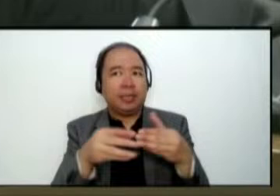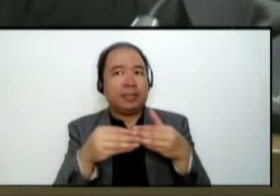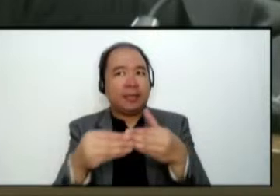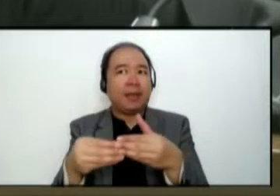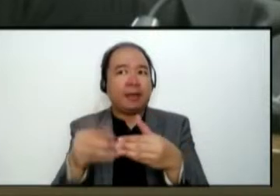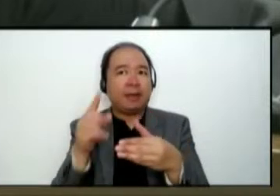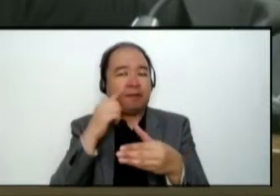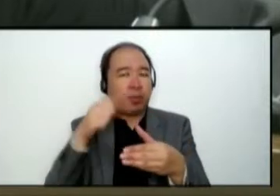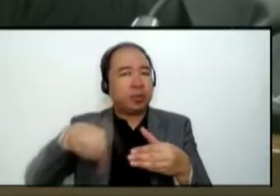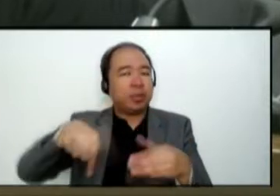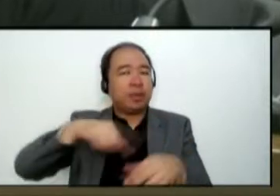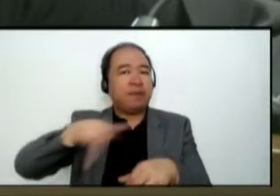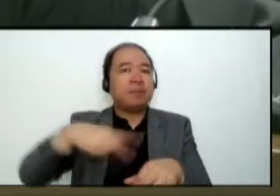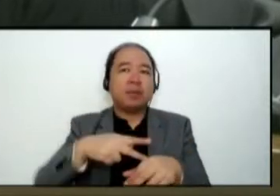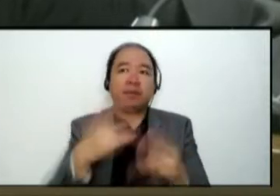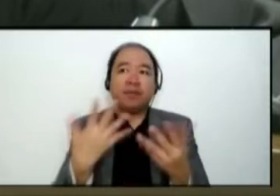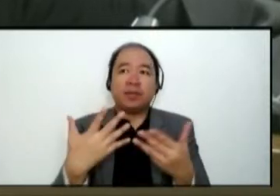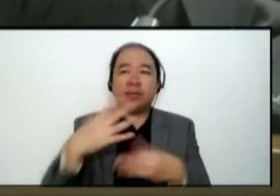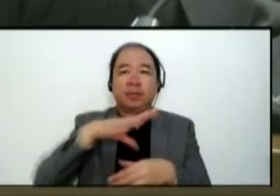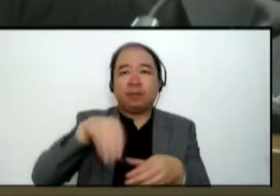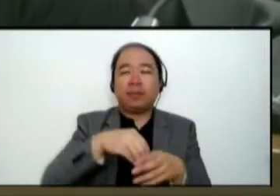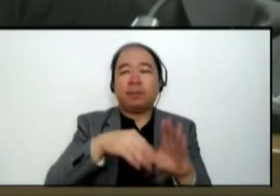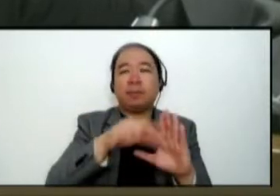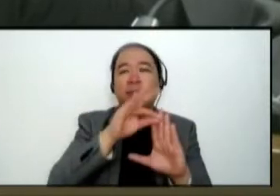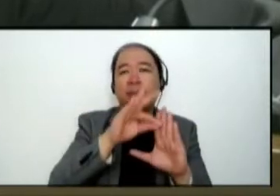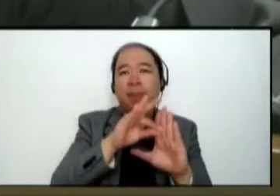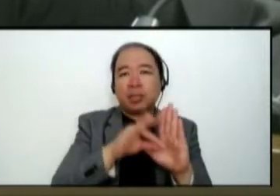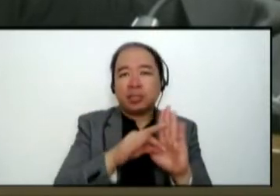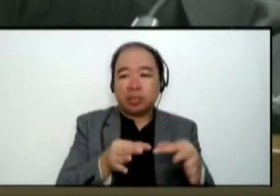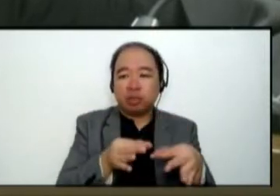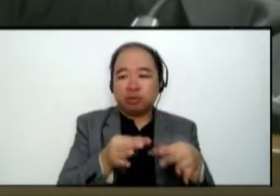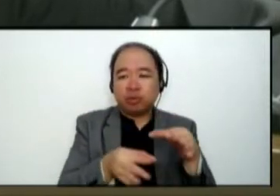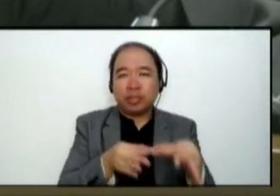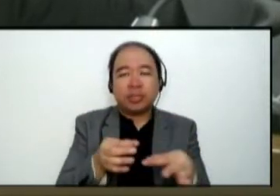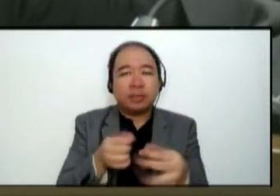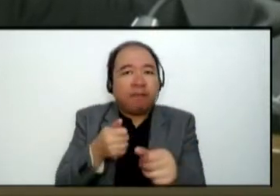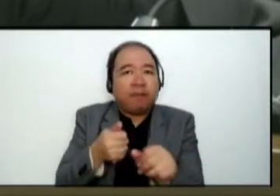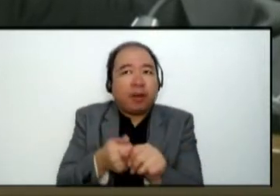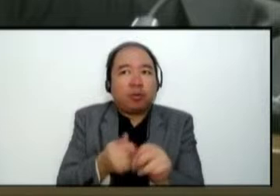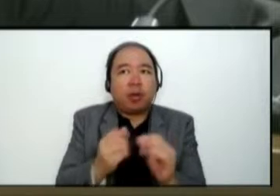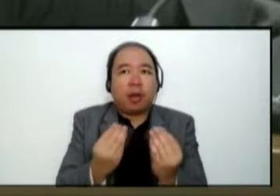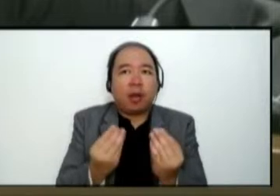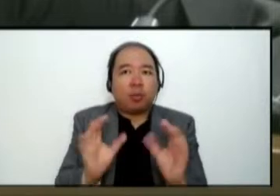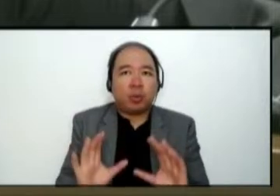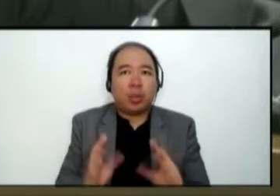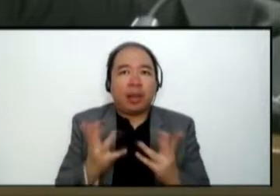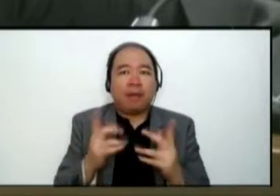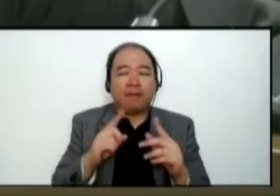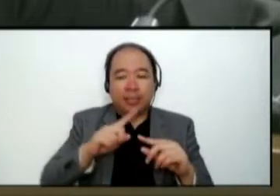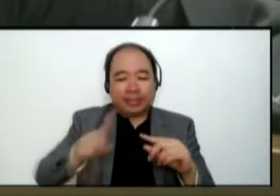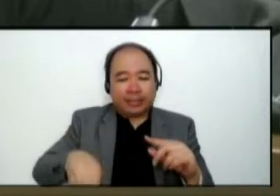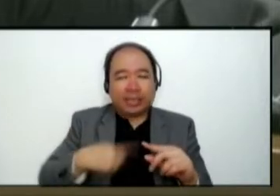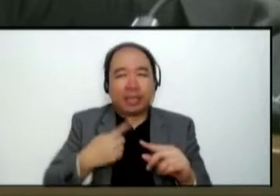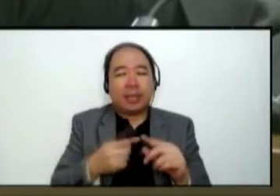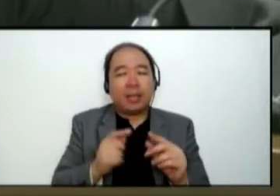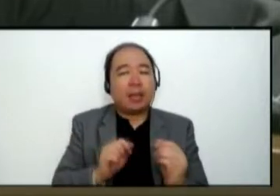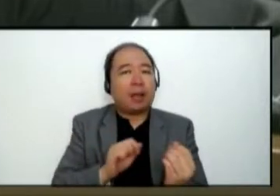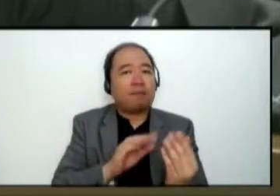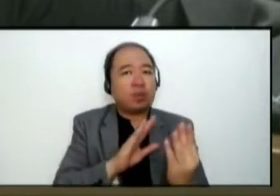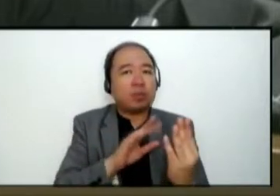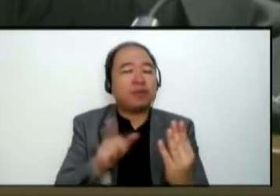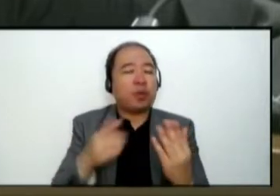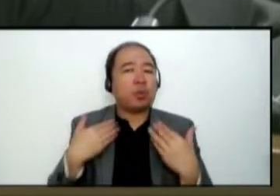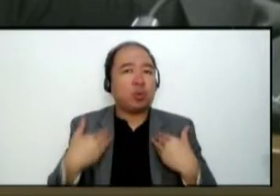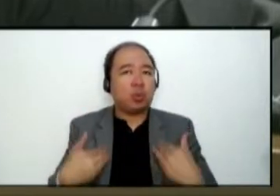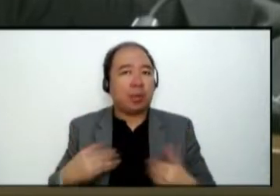explicitly included policies and strategies that adhere to the life cycle approach for human capital formation.